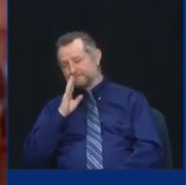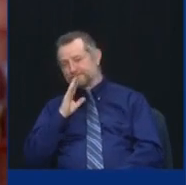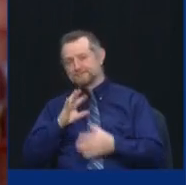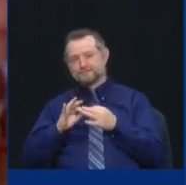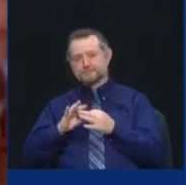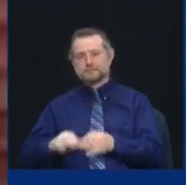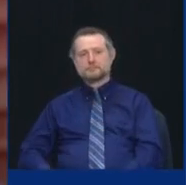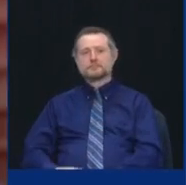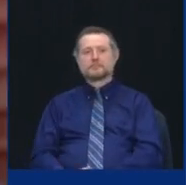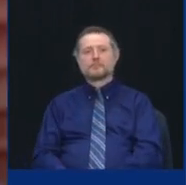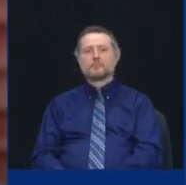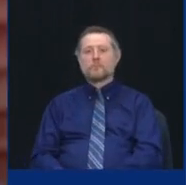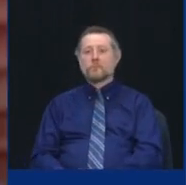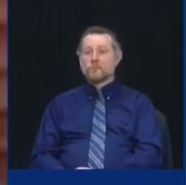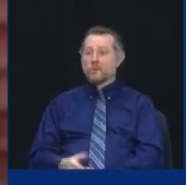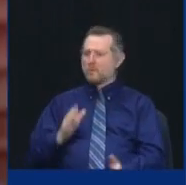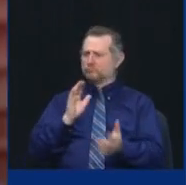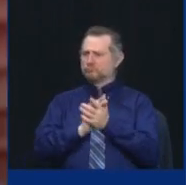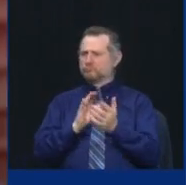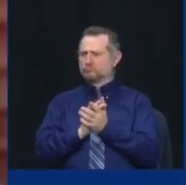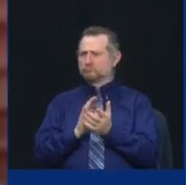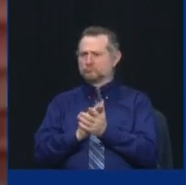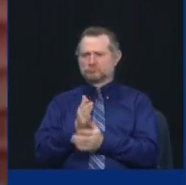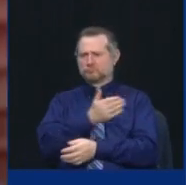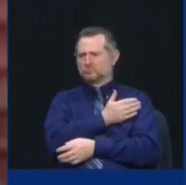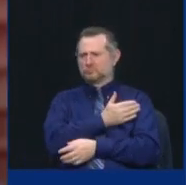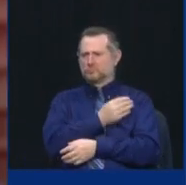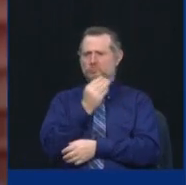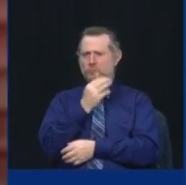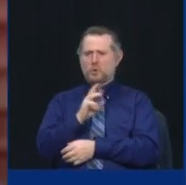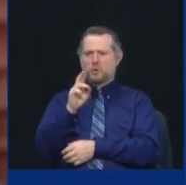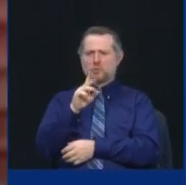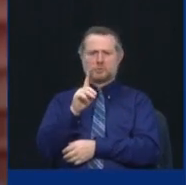I applaud Mr. Dolan's point.